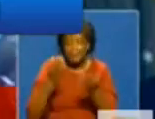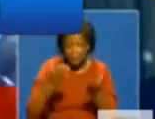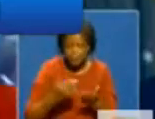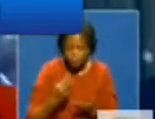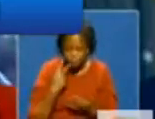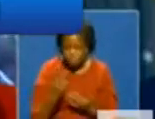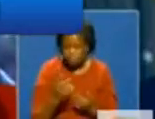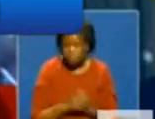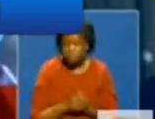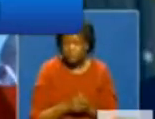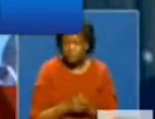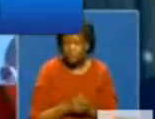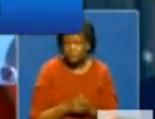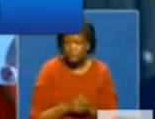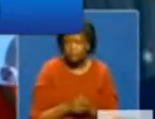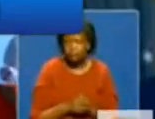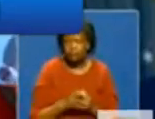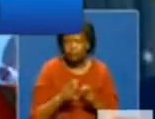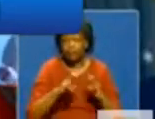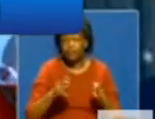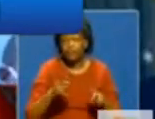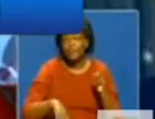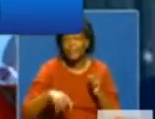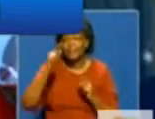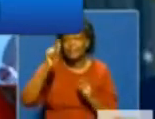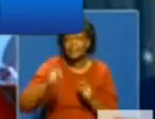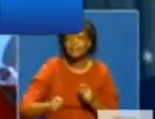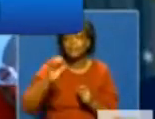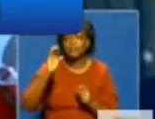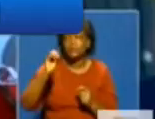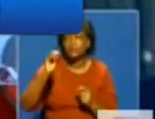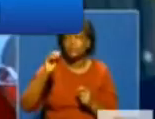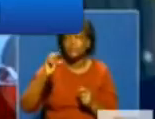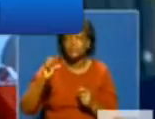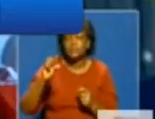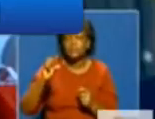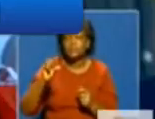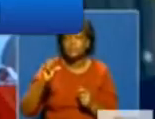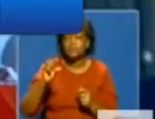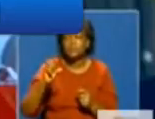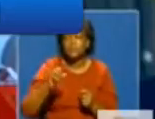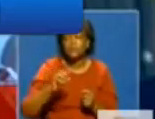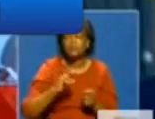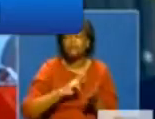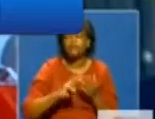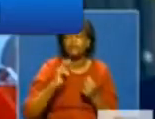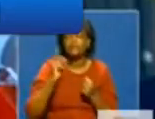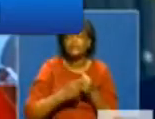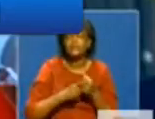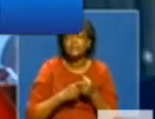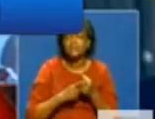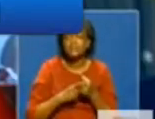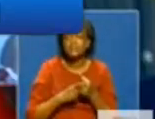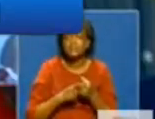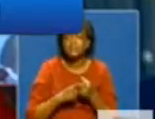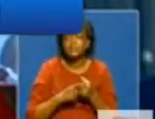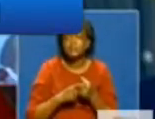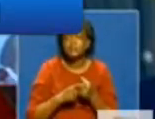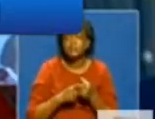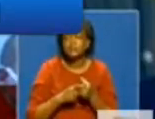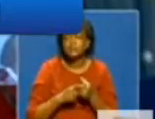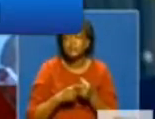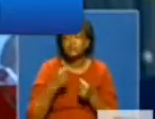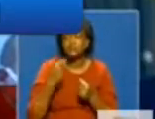at the finding by Justice Otiende in the case of Titus Azlila, volume 6, page